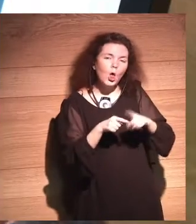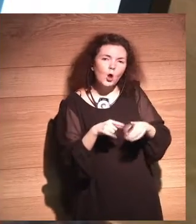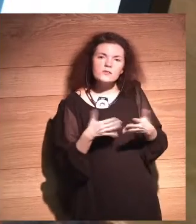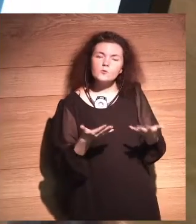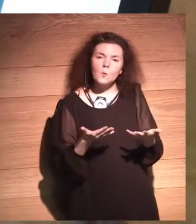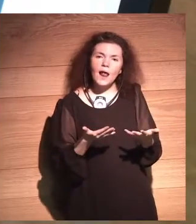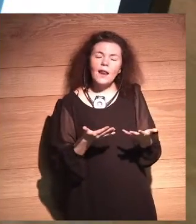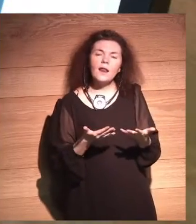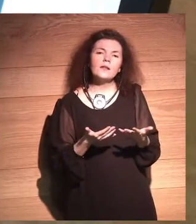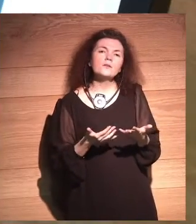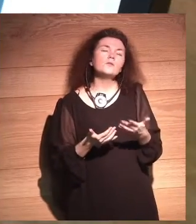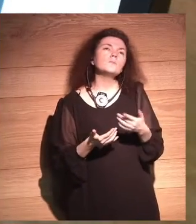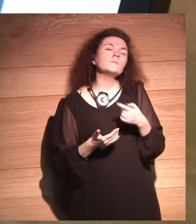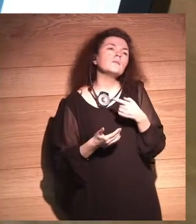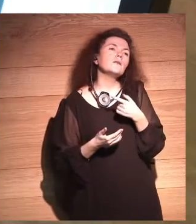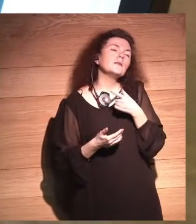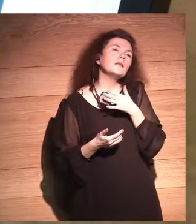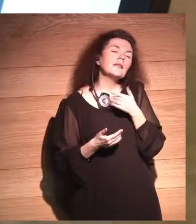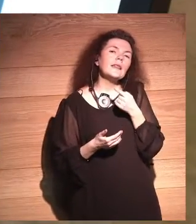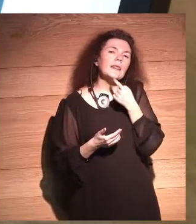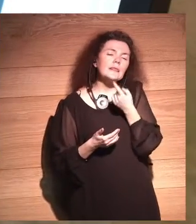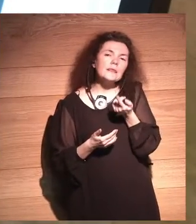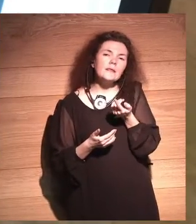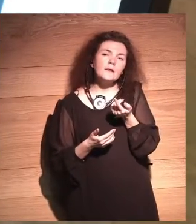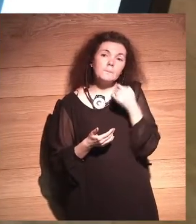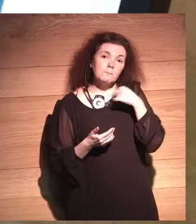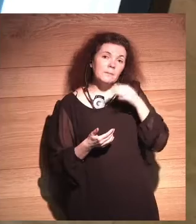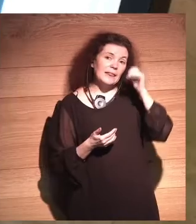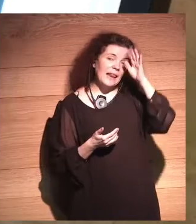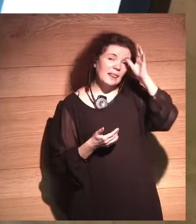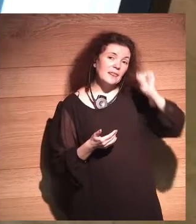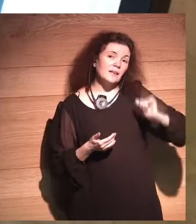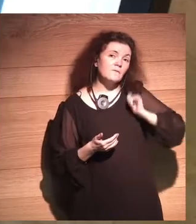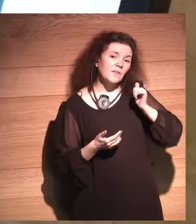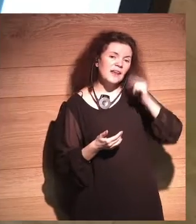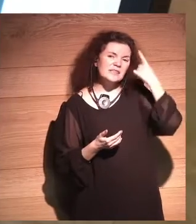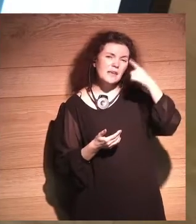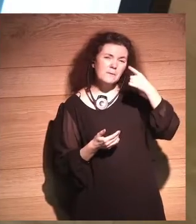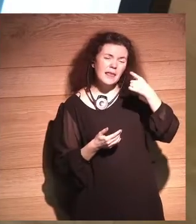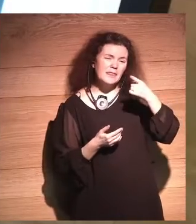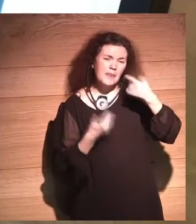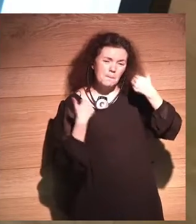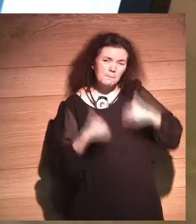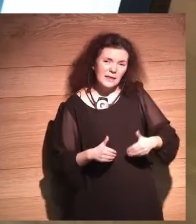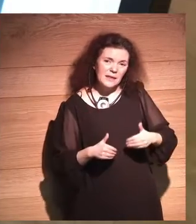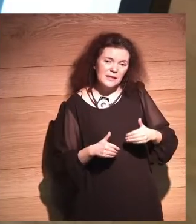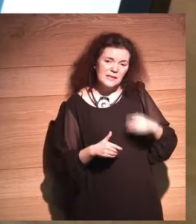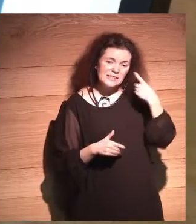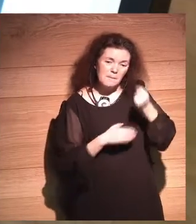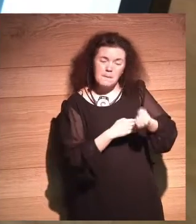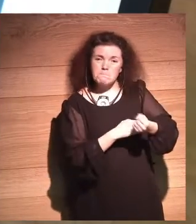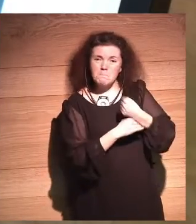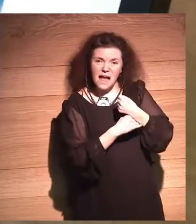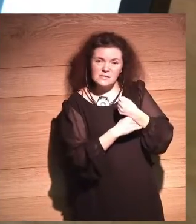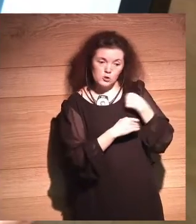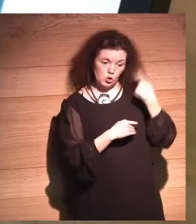say, that AI will know so much about me, more about me than I know about myself,